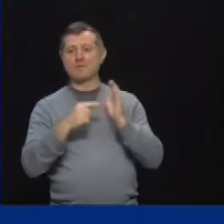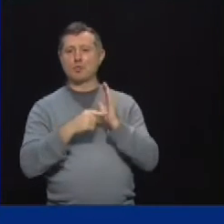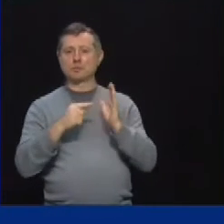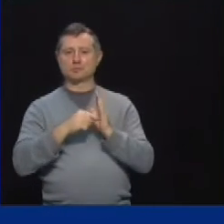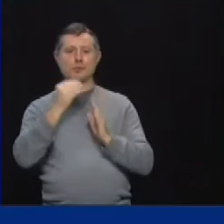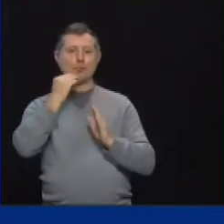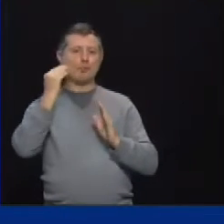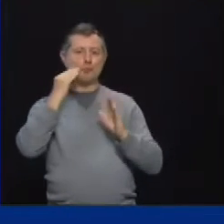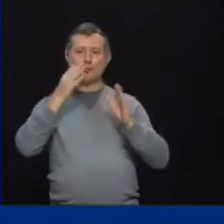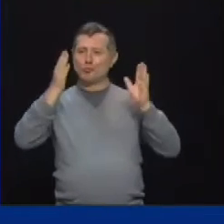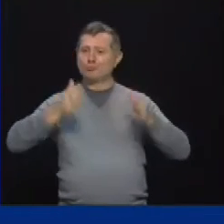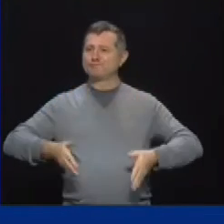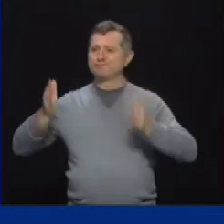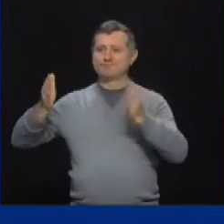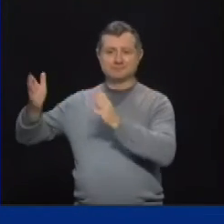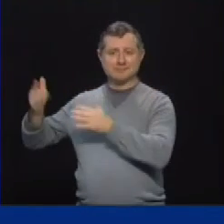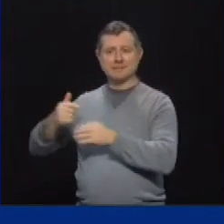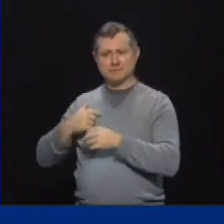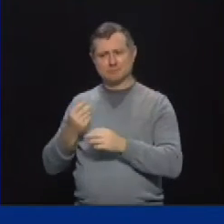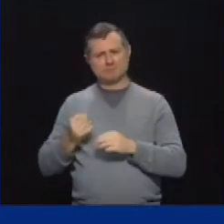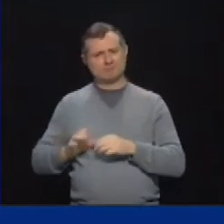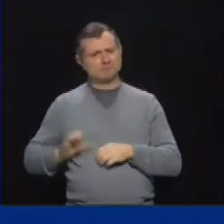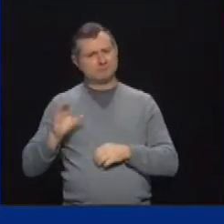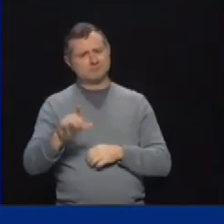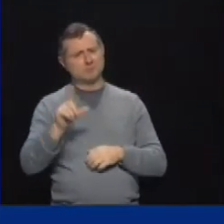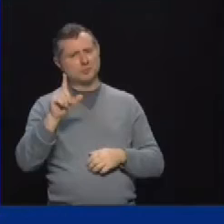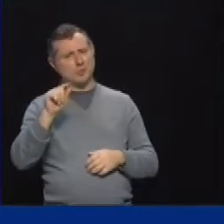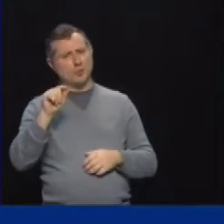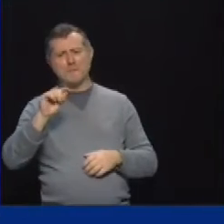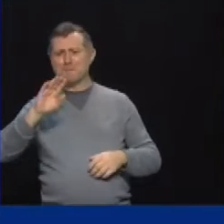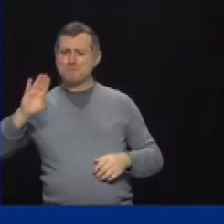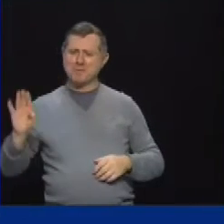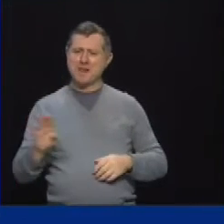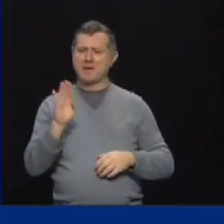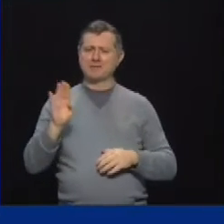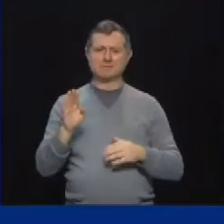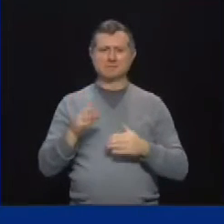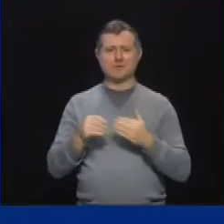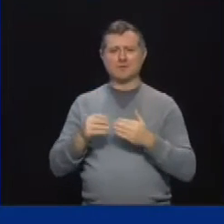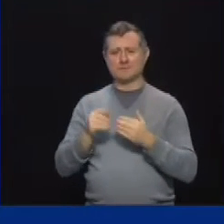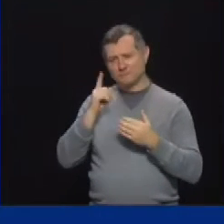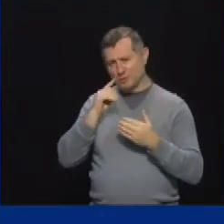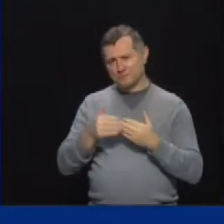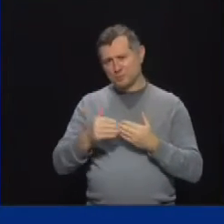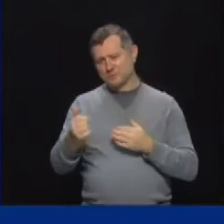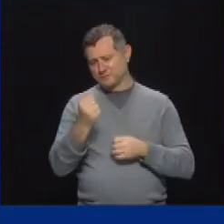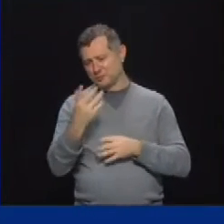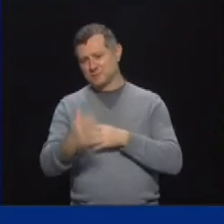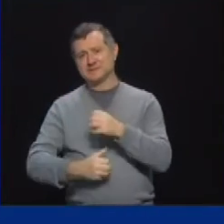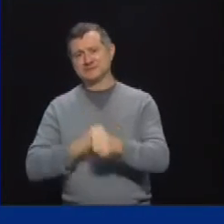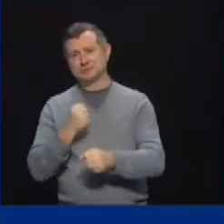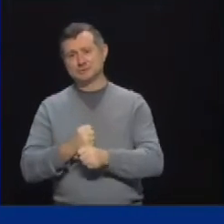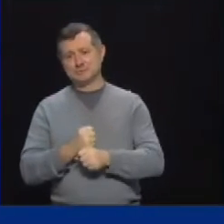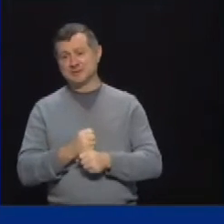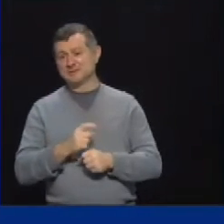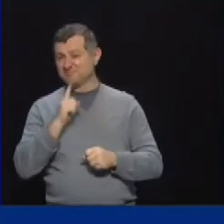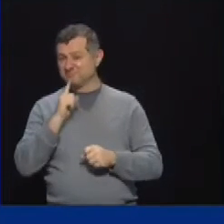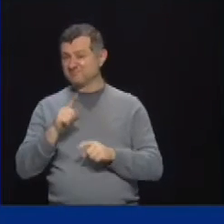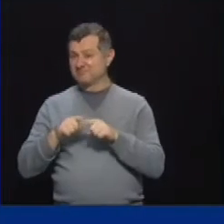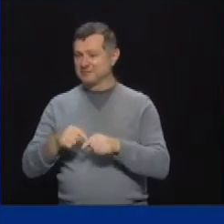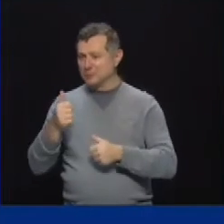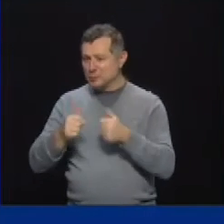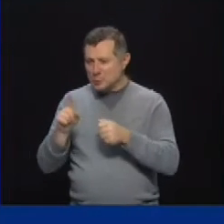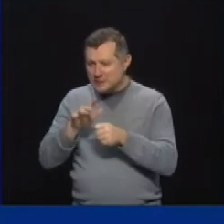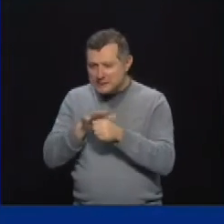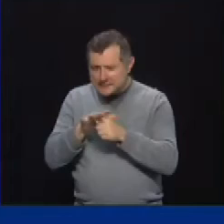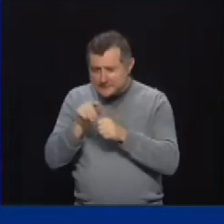to unleash over the next few years, and literally identify neighborhood by neighborhood what communities need this help the most and how we get